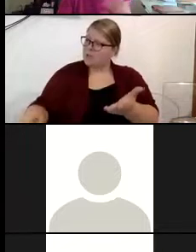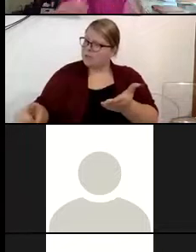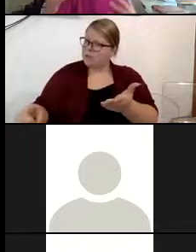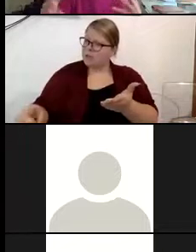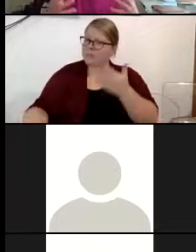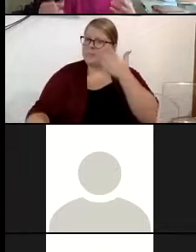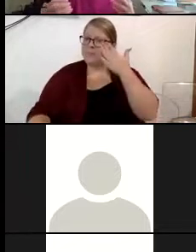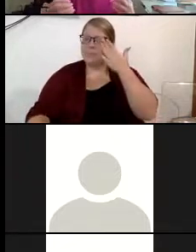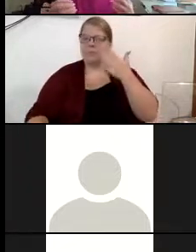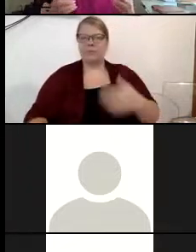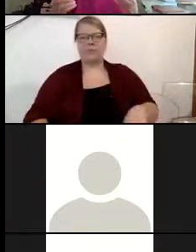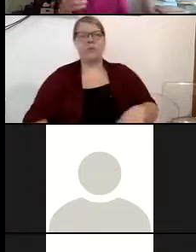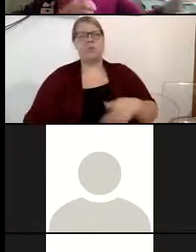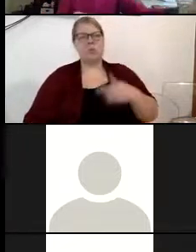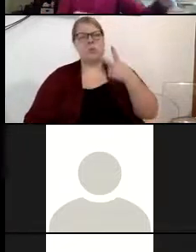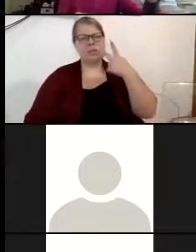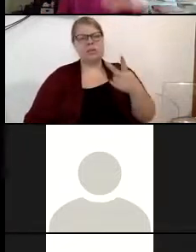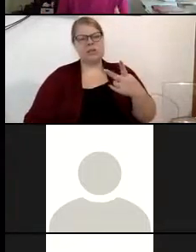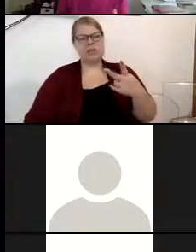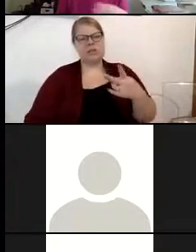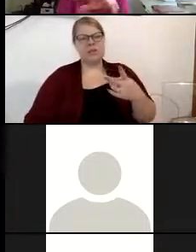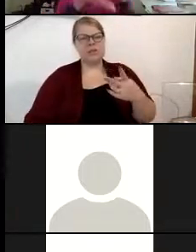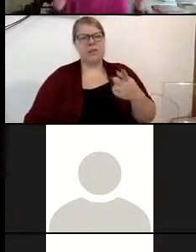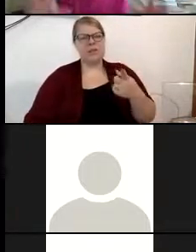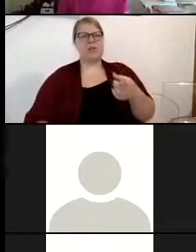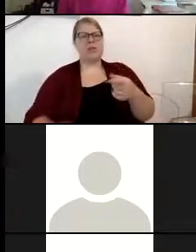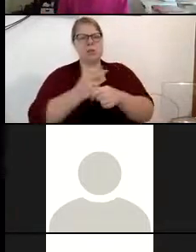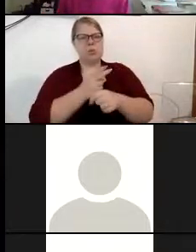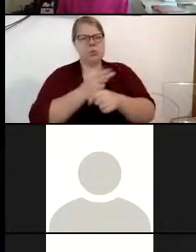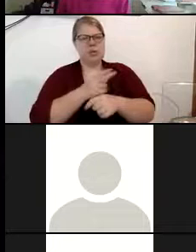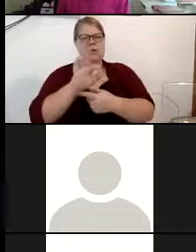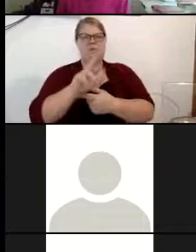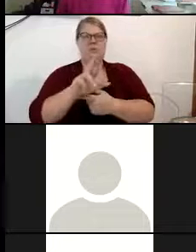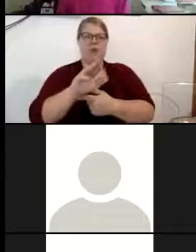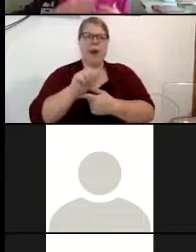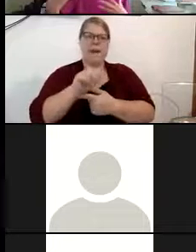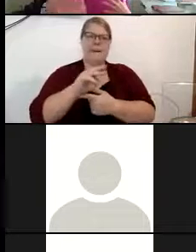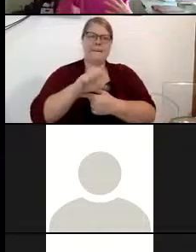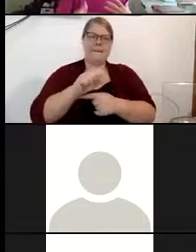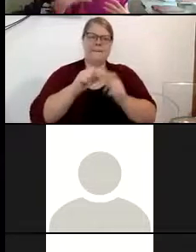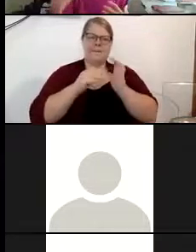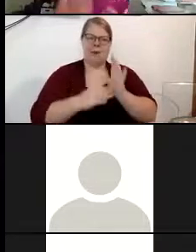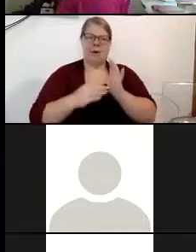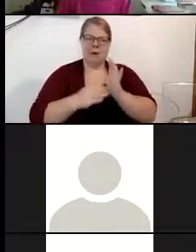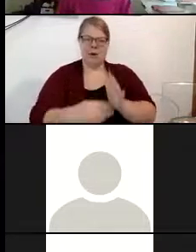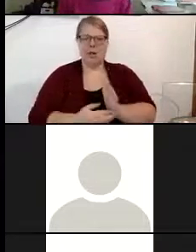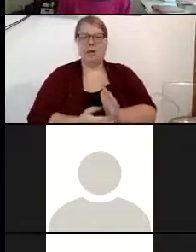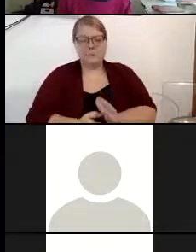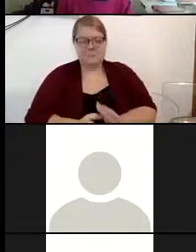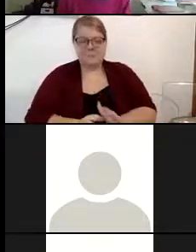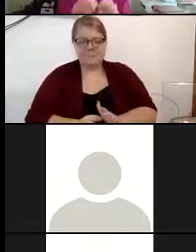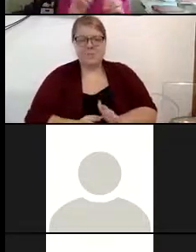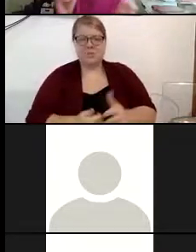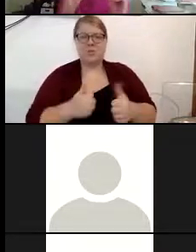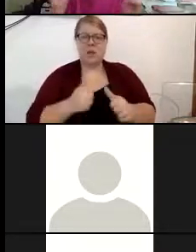Yeah, so you see how this is using that frames model, just helping